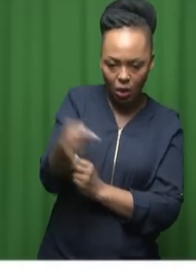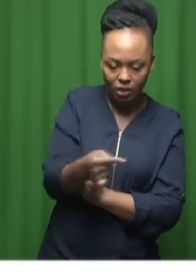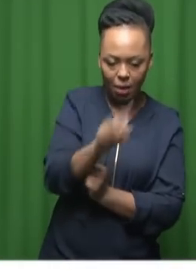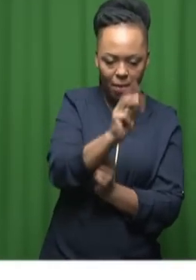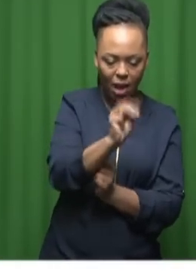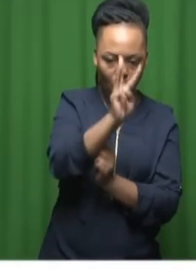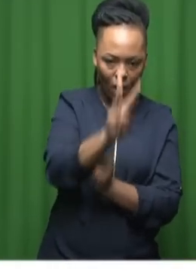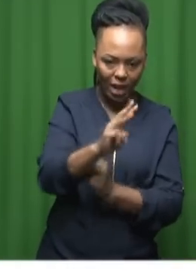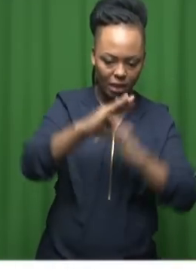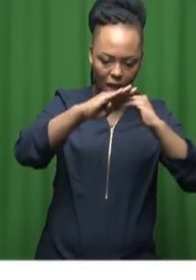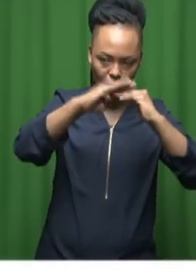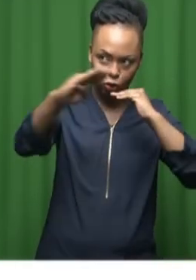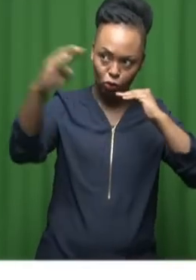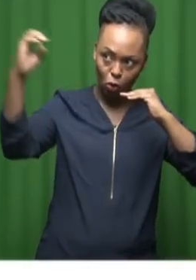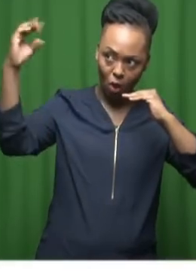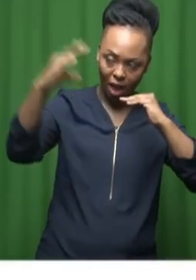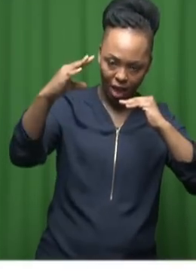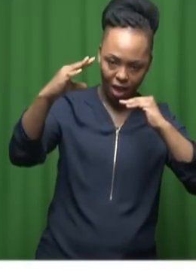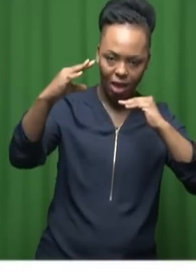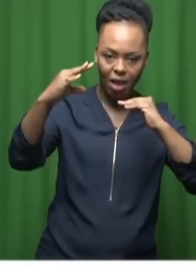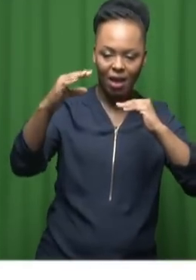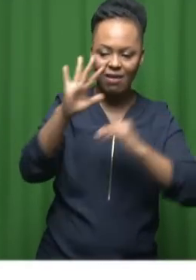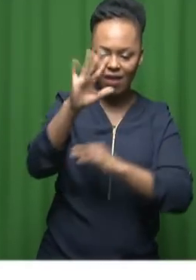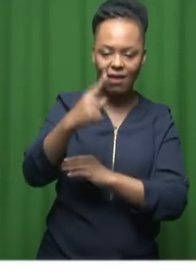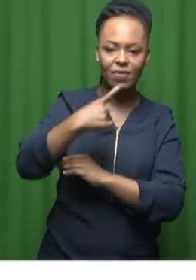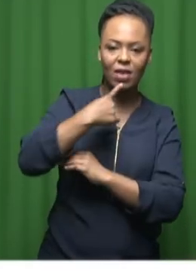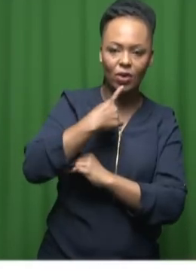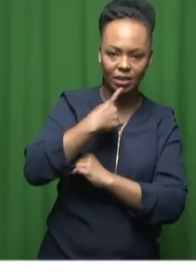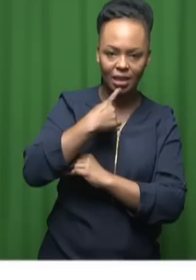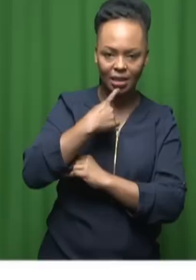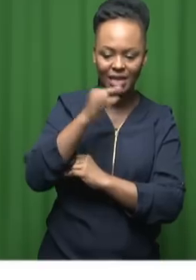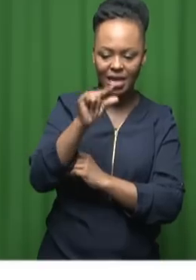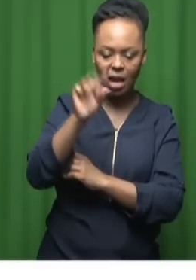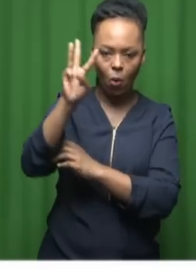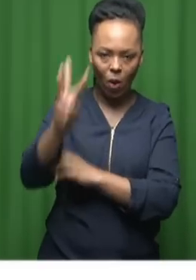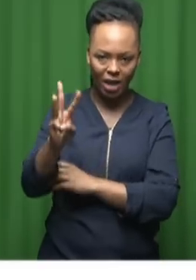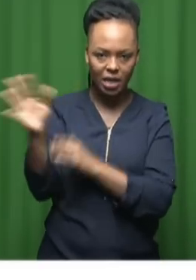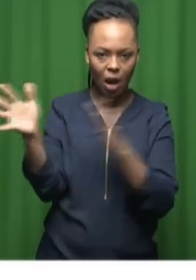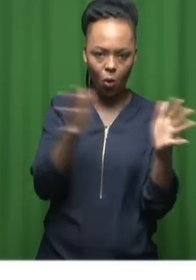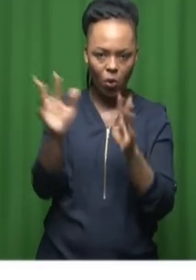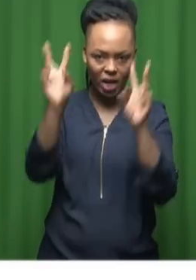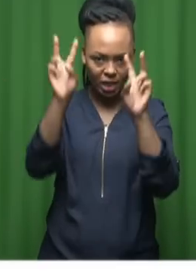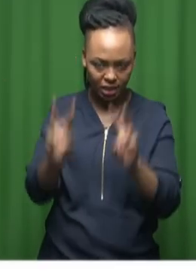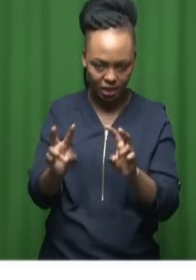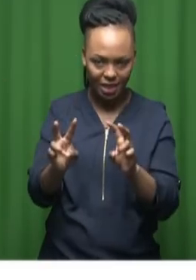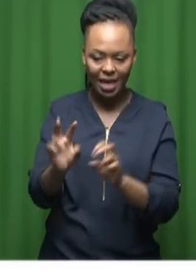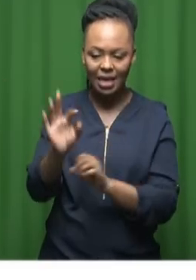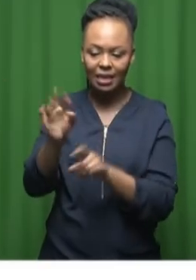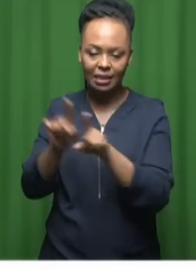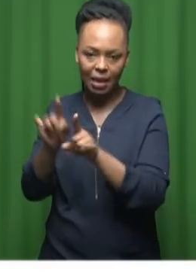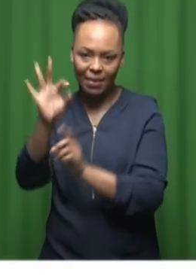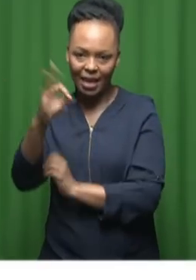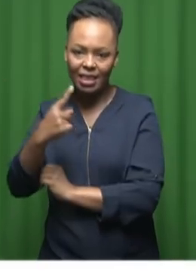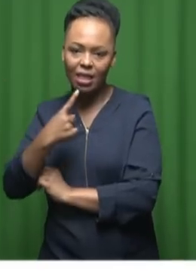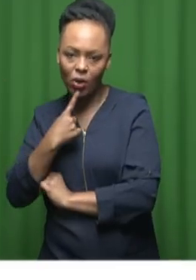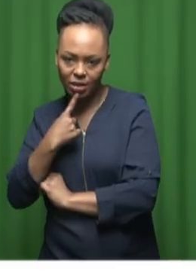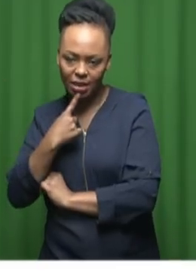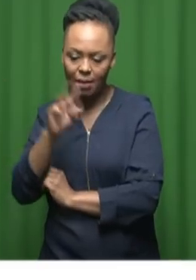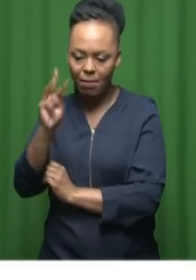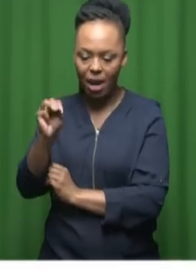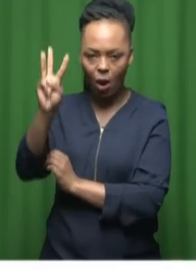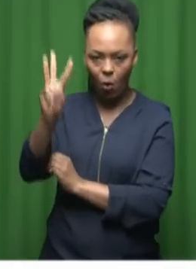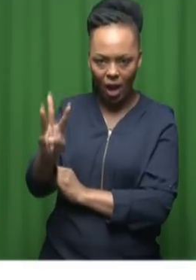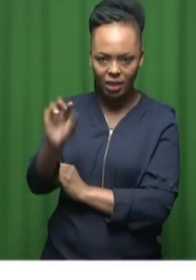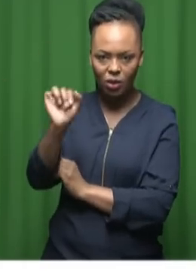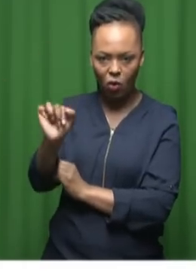megawatts of solar, 5,000 gigawatts of wind, and 3,000 megawatts